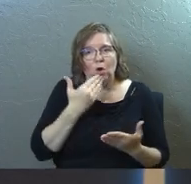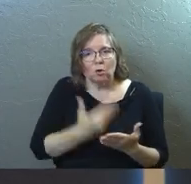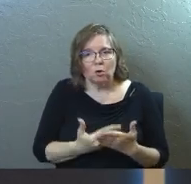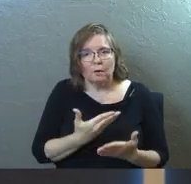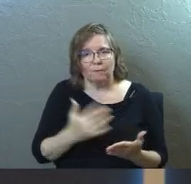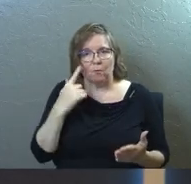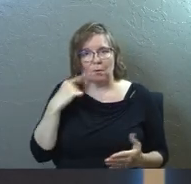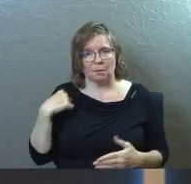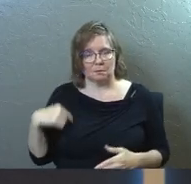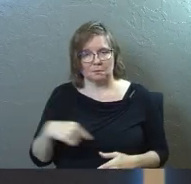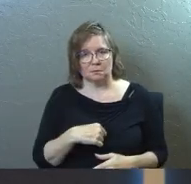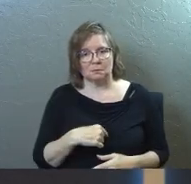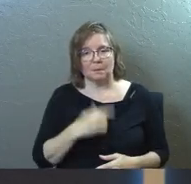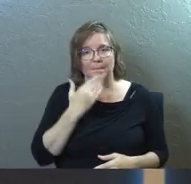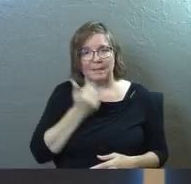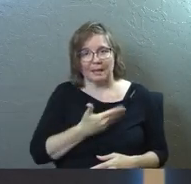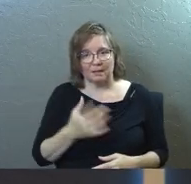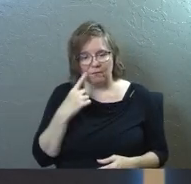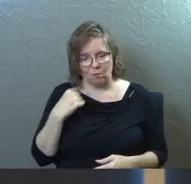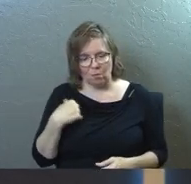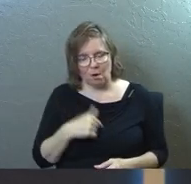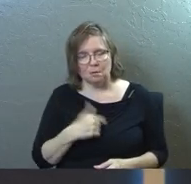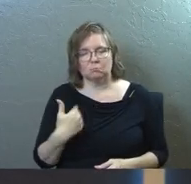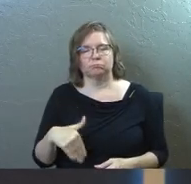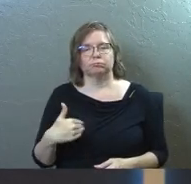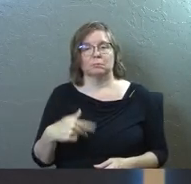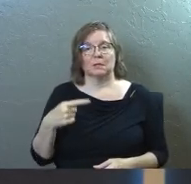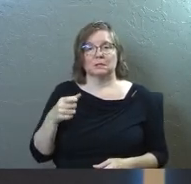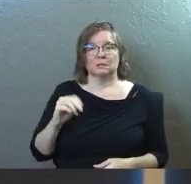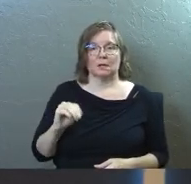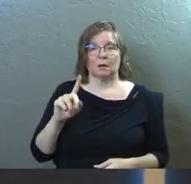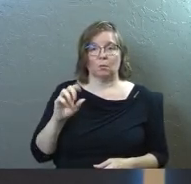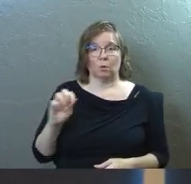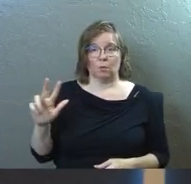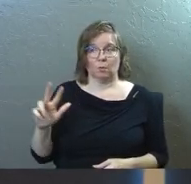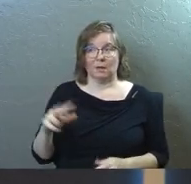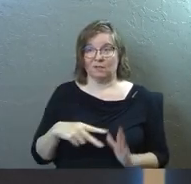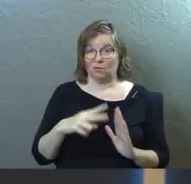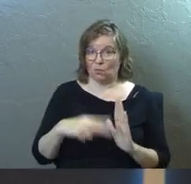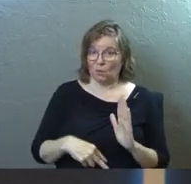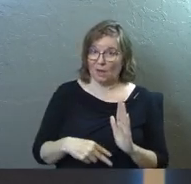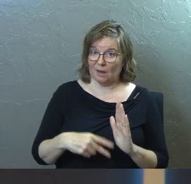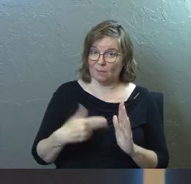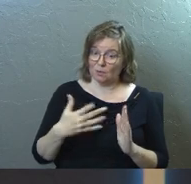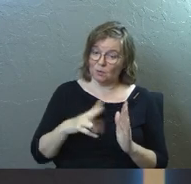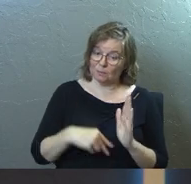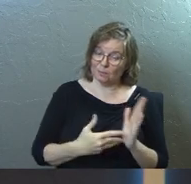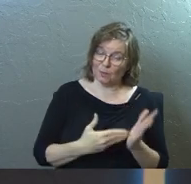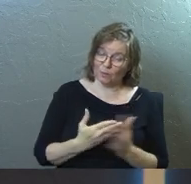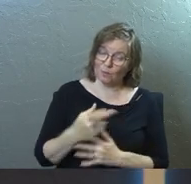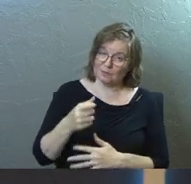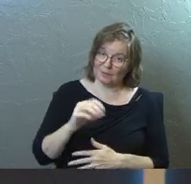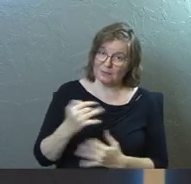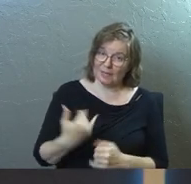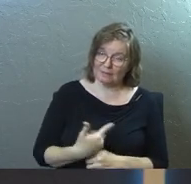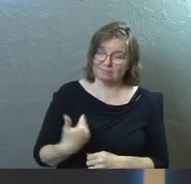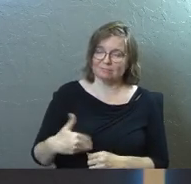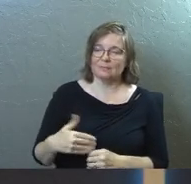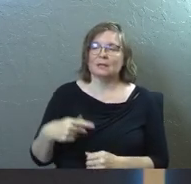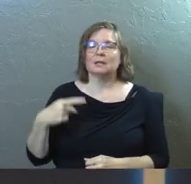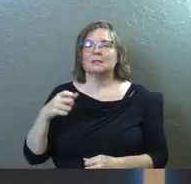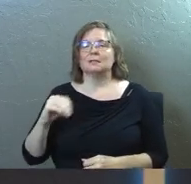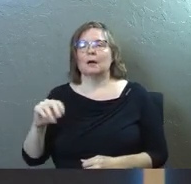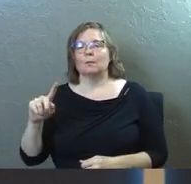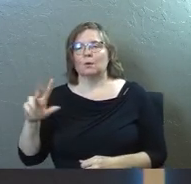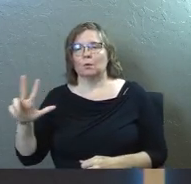good things for us. He wants the best things for us. Psalm 103. If you ever have read through the book of Psalm, you're doing it today, man. I'll tell you all these.